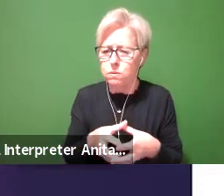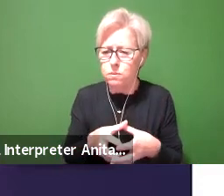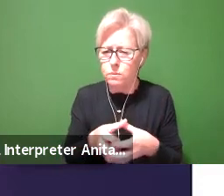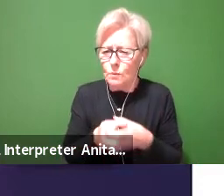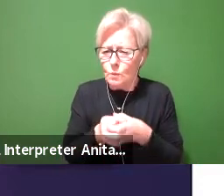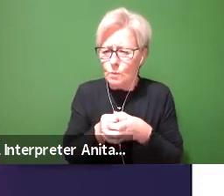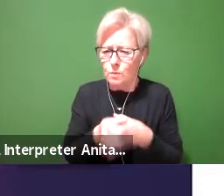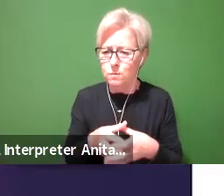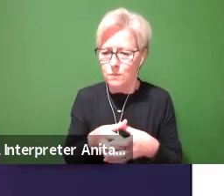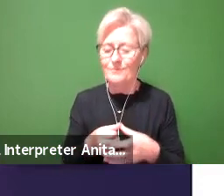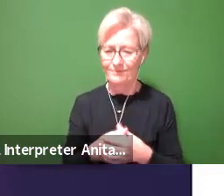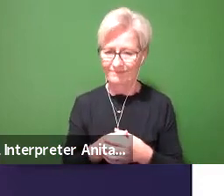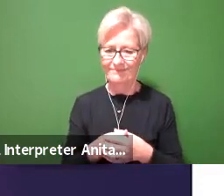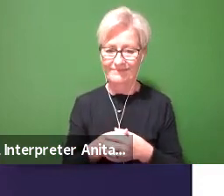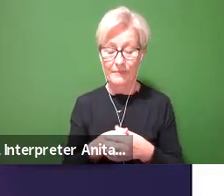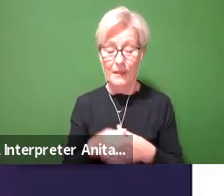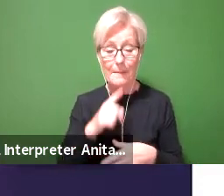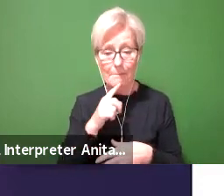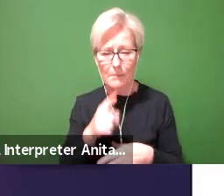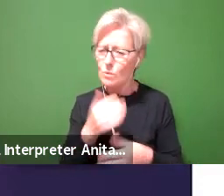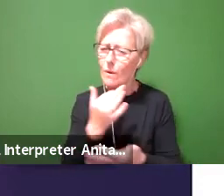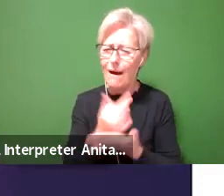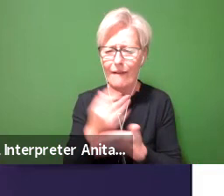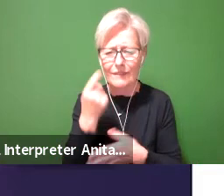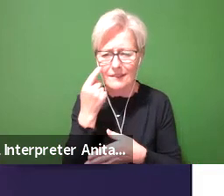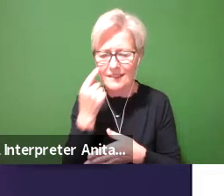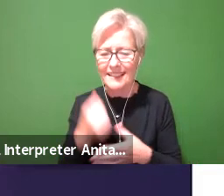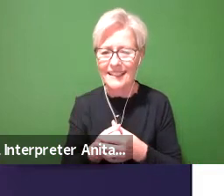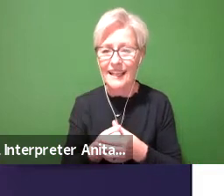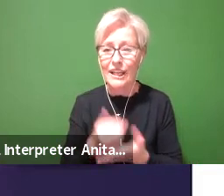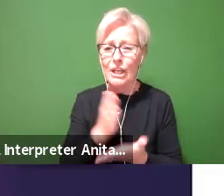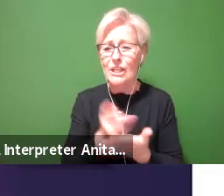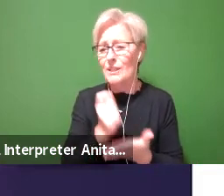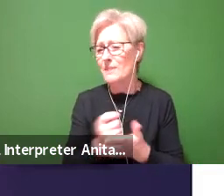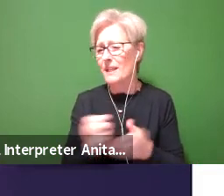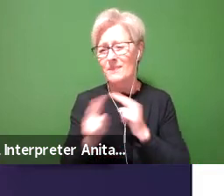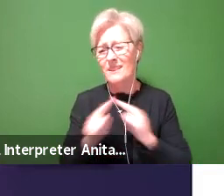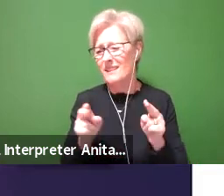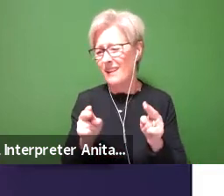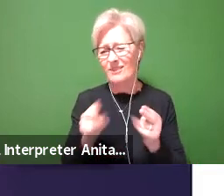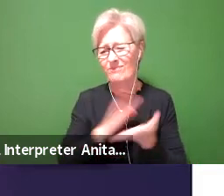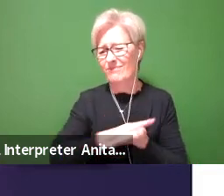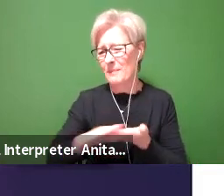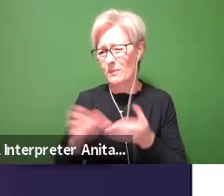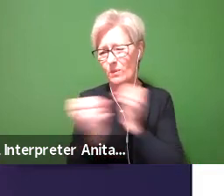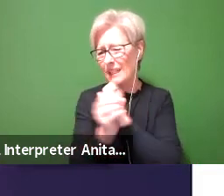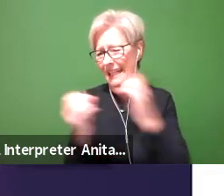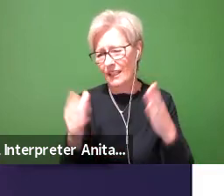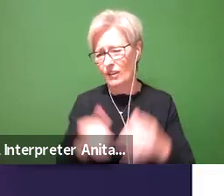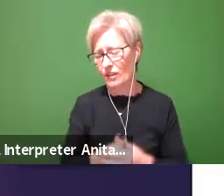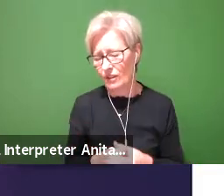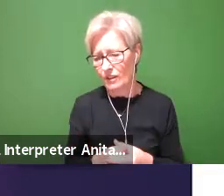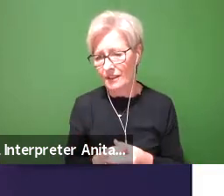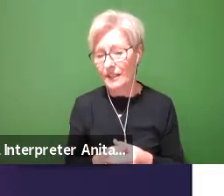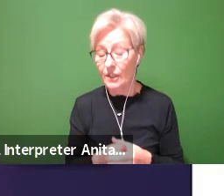However, as we often see as women's health physios, sometimes it's not as clear cut as somebody just having stress incontinence. So you